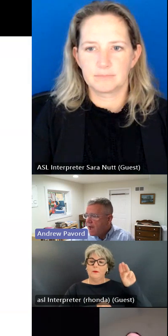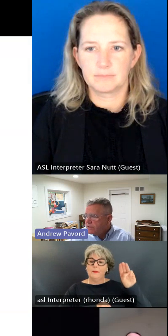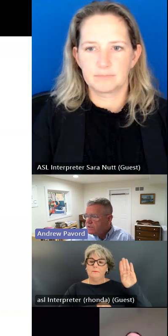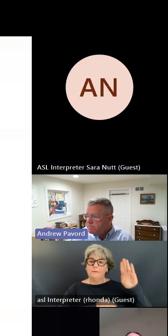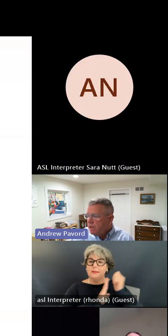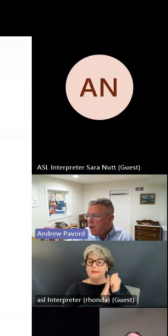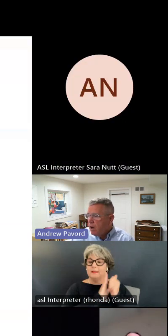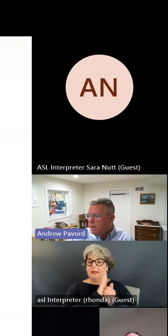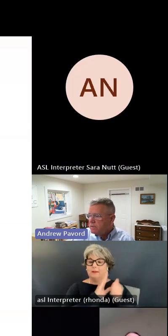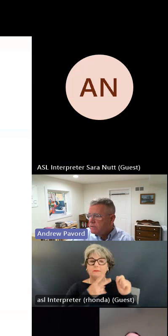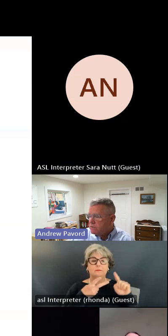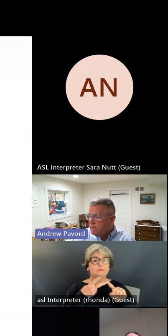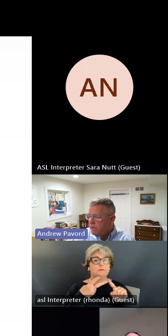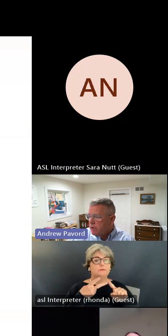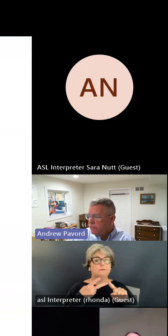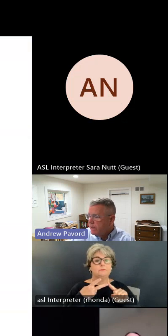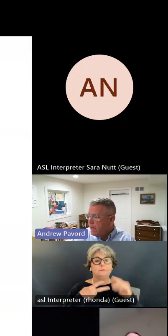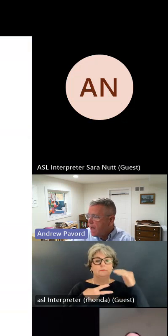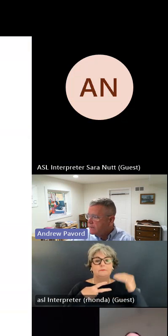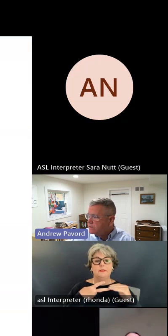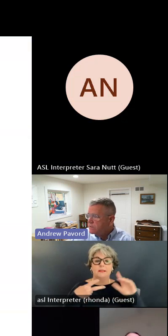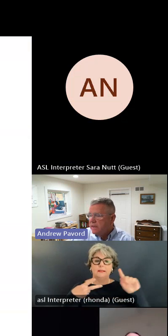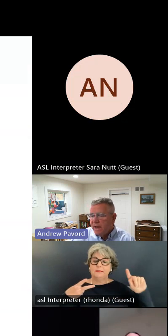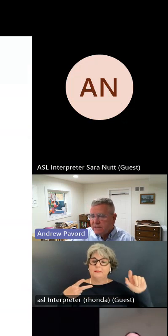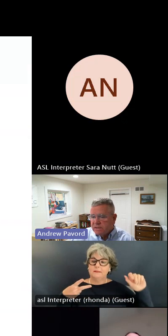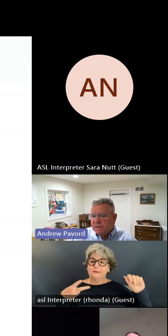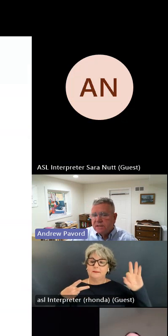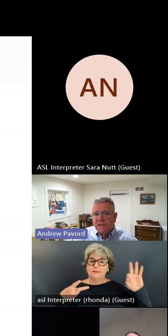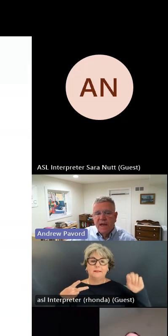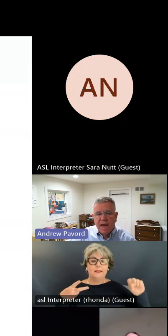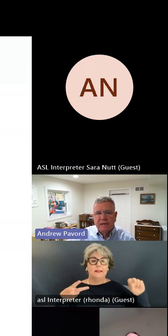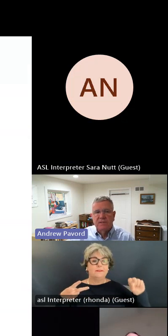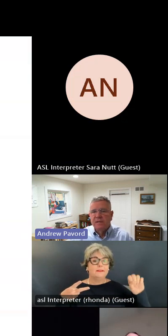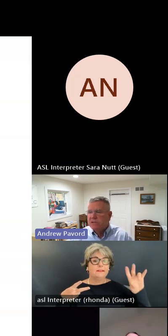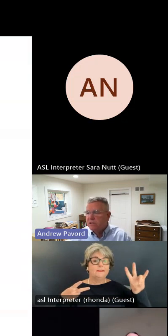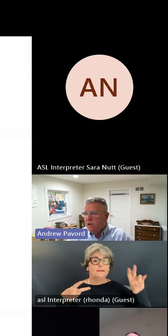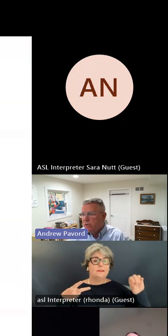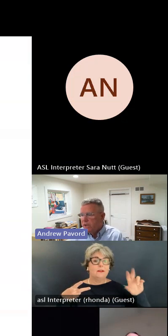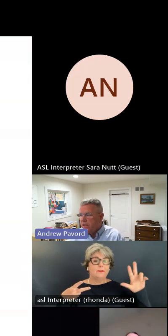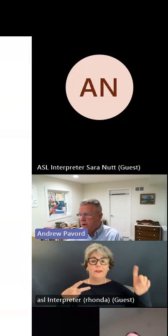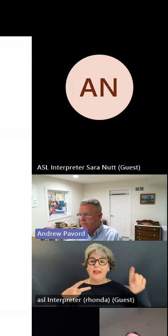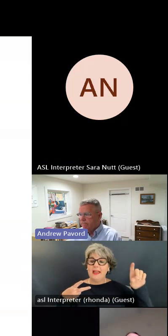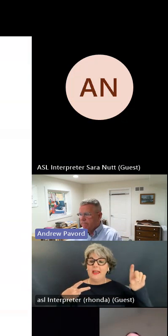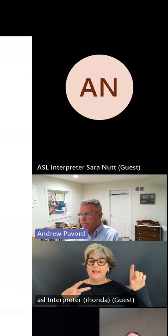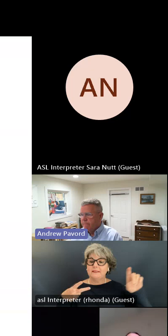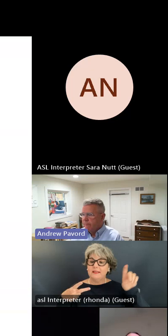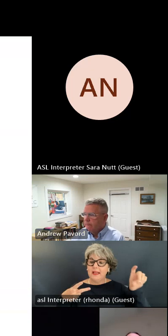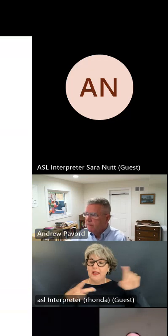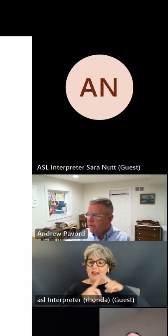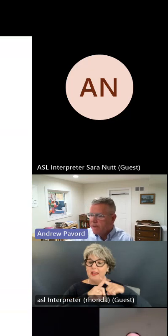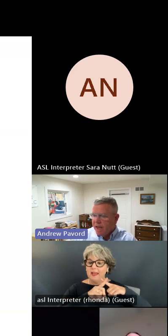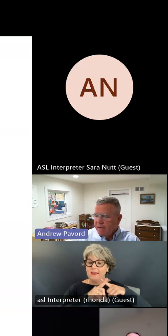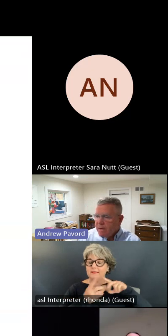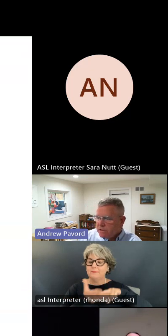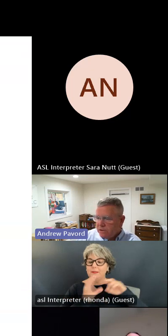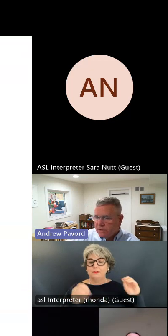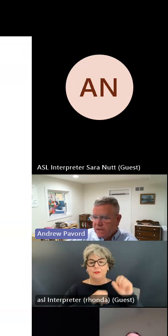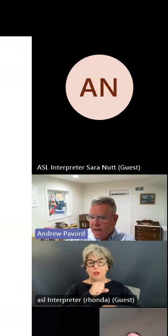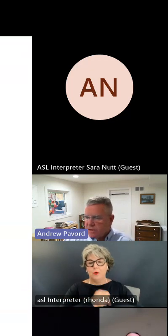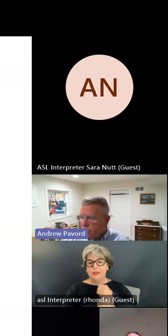The TAFs is below it, so 703X. And since it's an X, it's a no year.